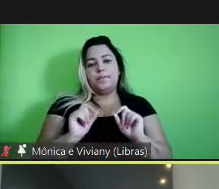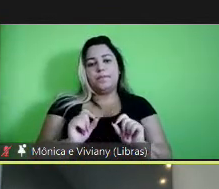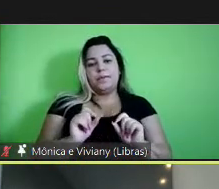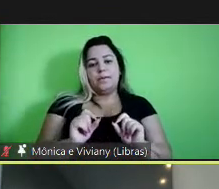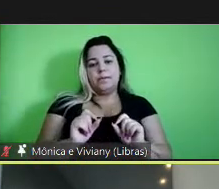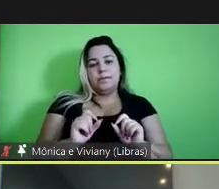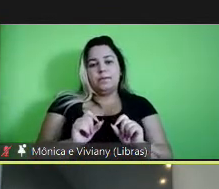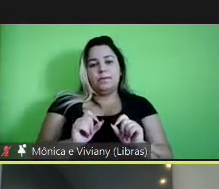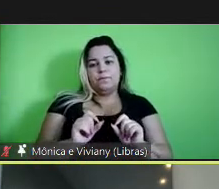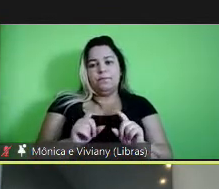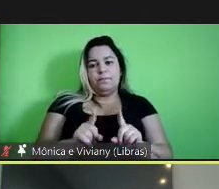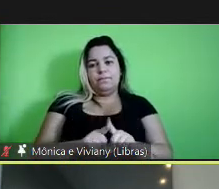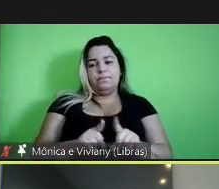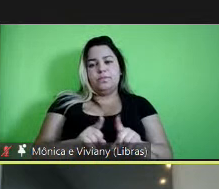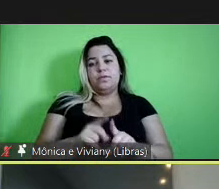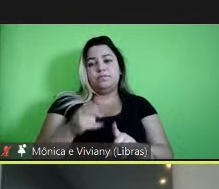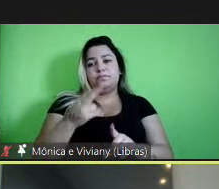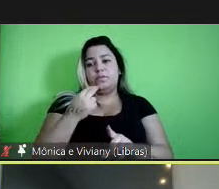basic equipment